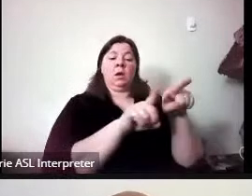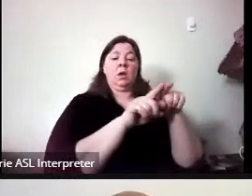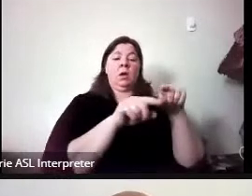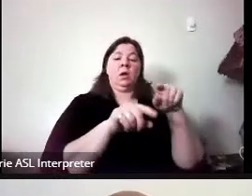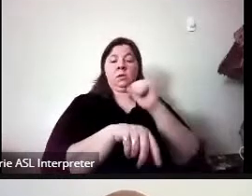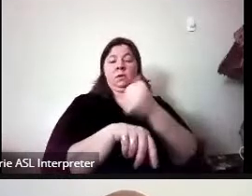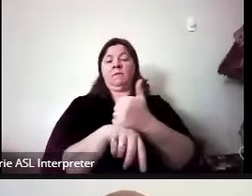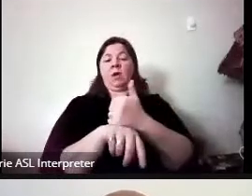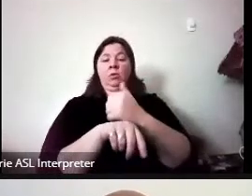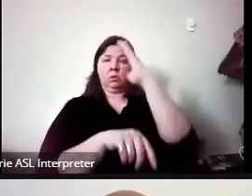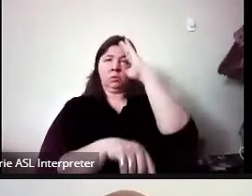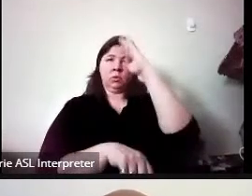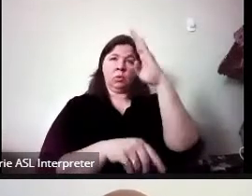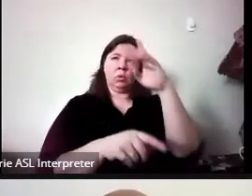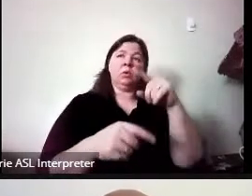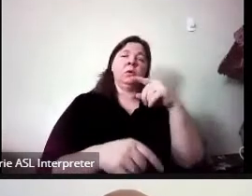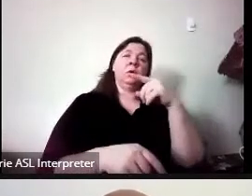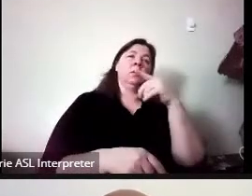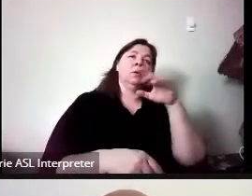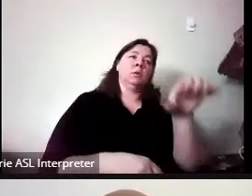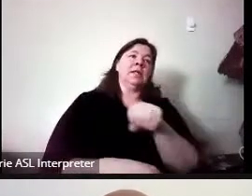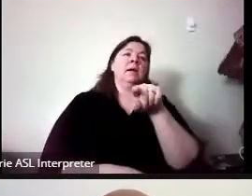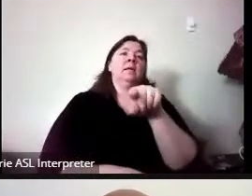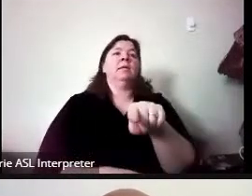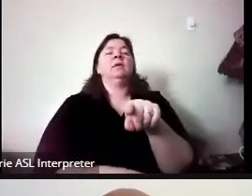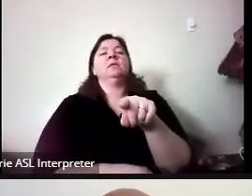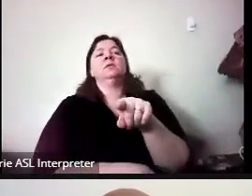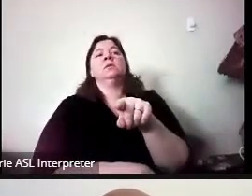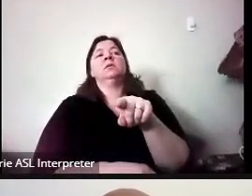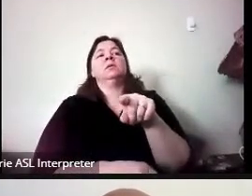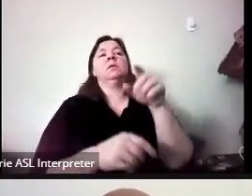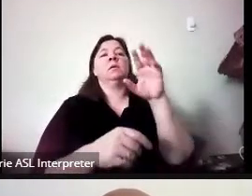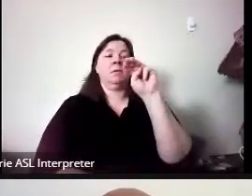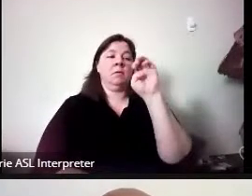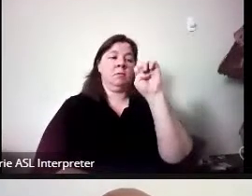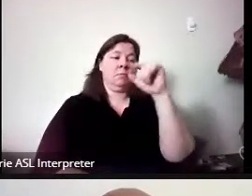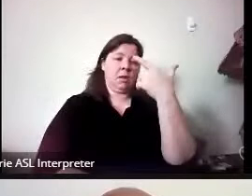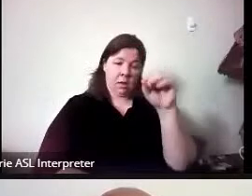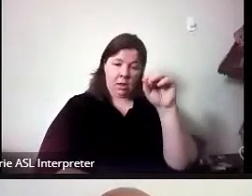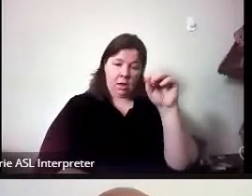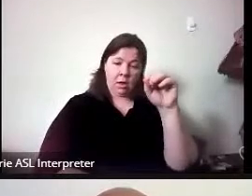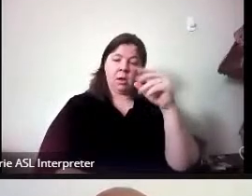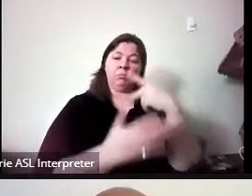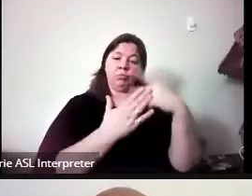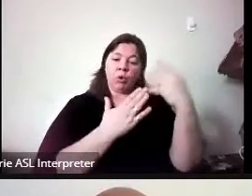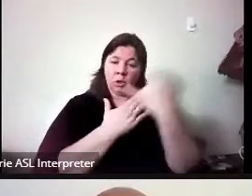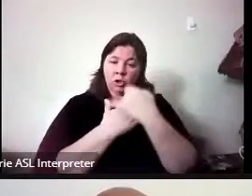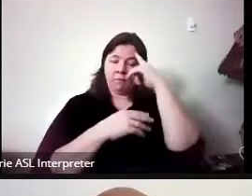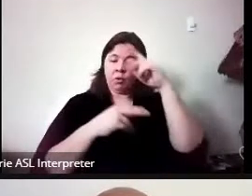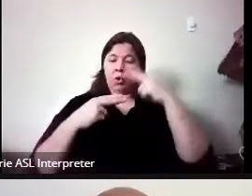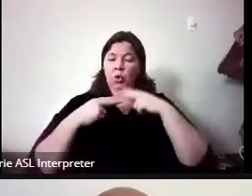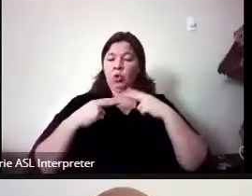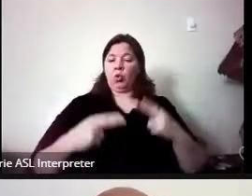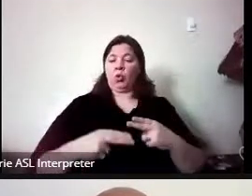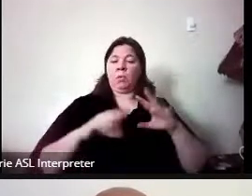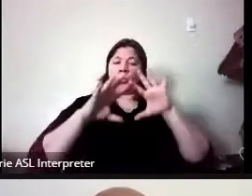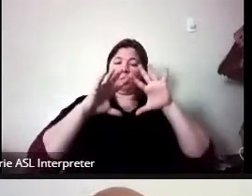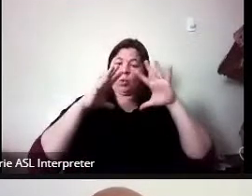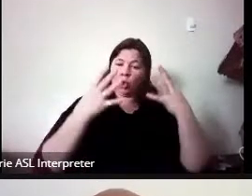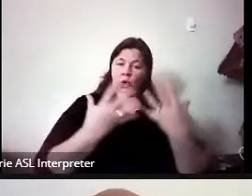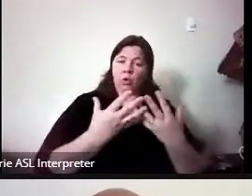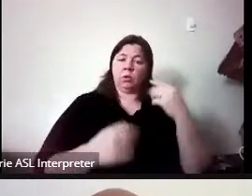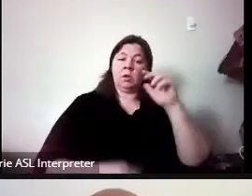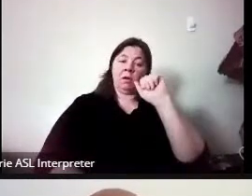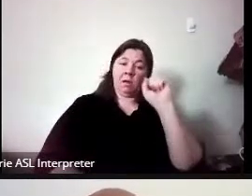for taking this mega project for humanity, for whole world. So Ash, we love